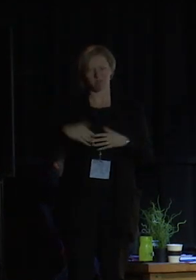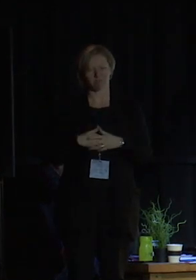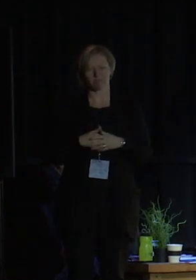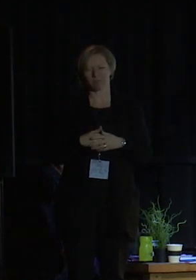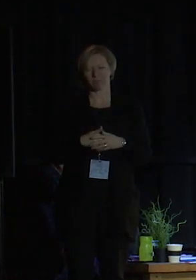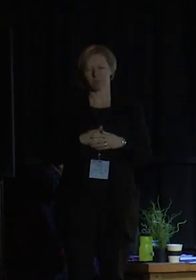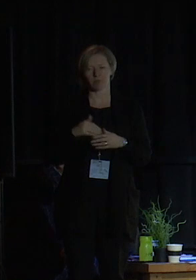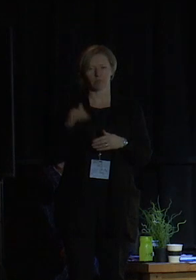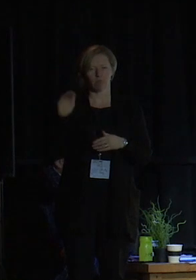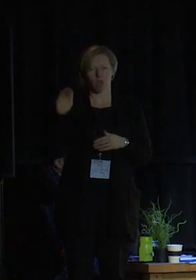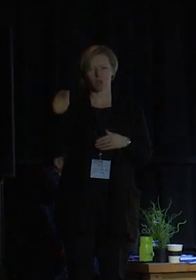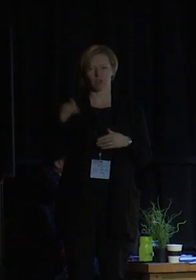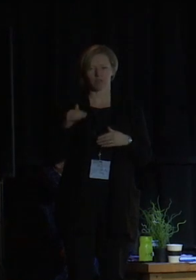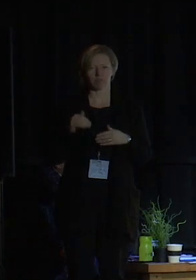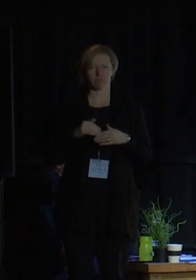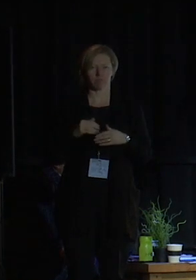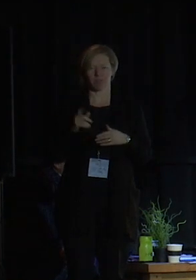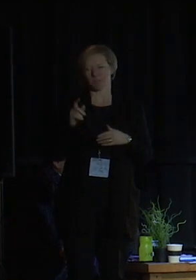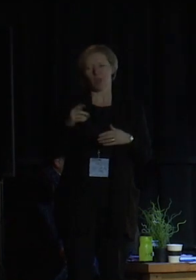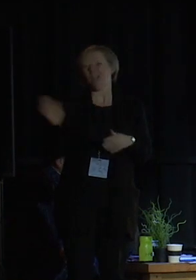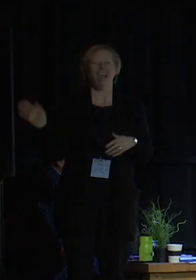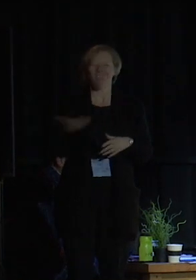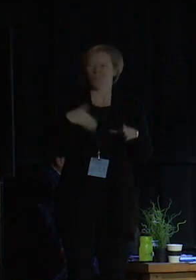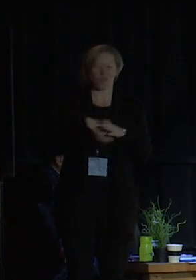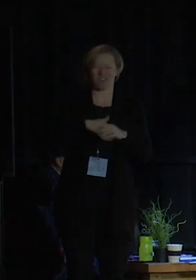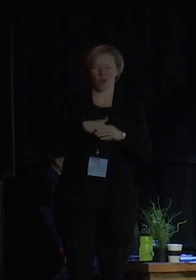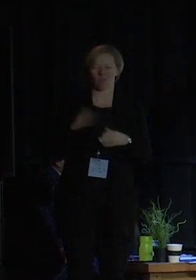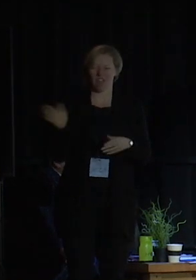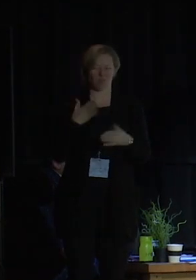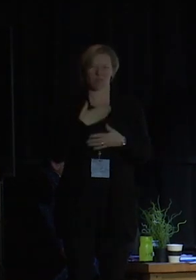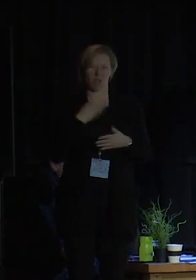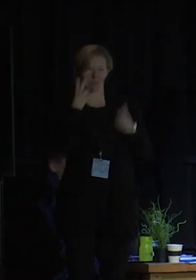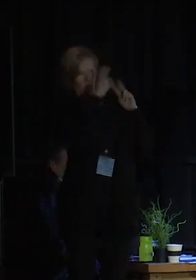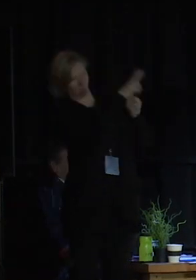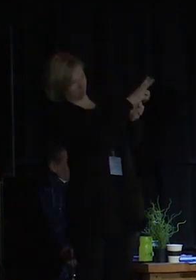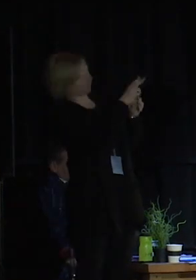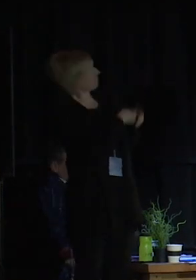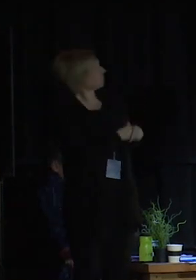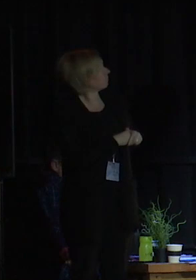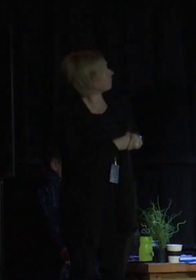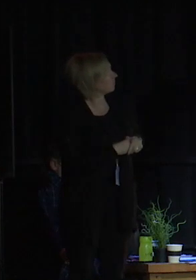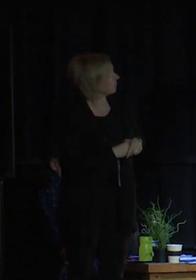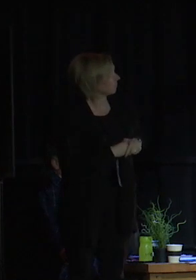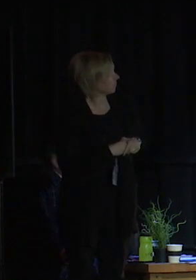with the aim of 10 plus, but with every Fabularium show there's always something for everyone. Let's have a look at what it's going to look like.